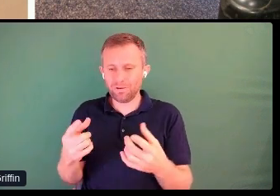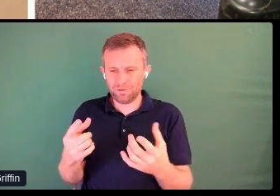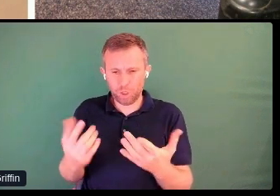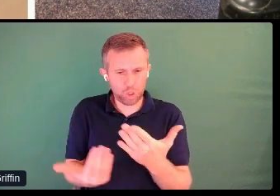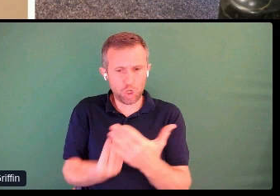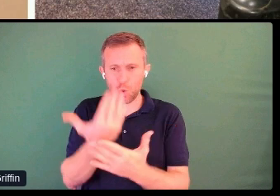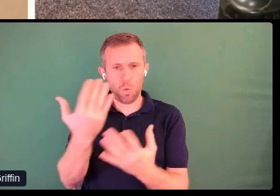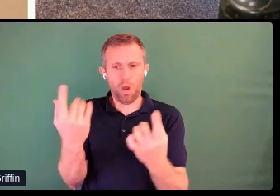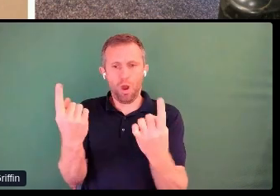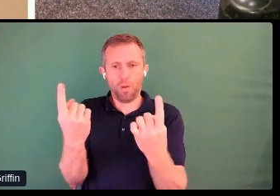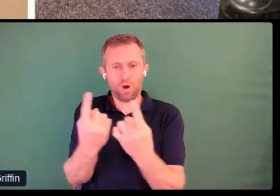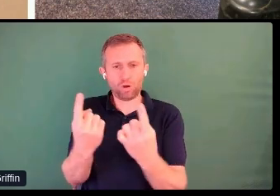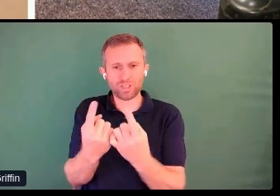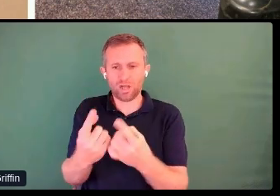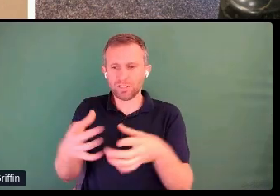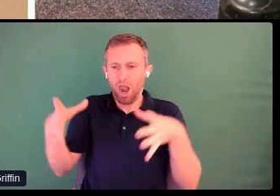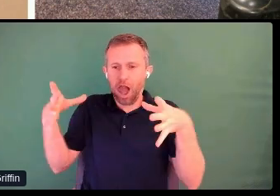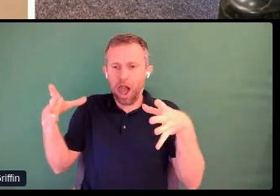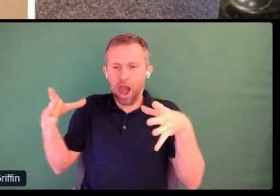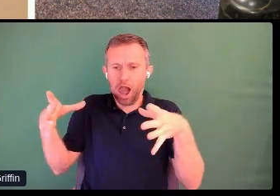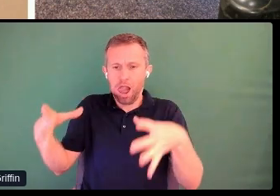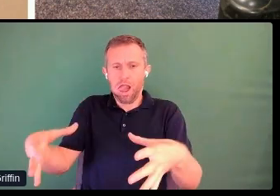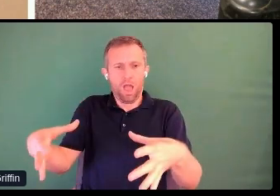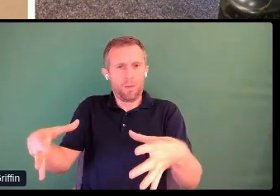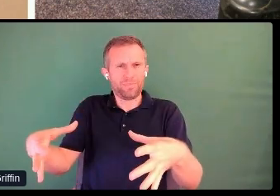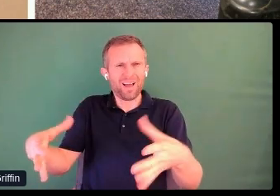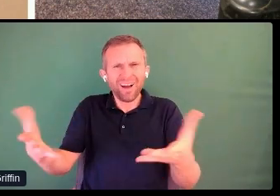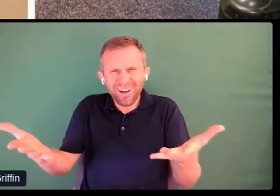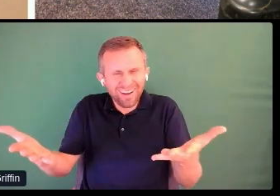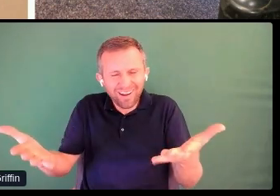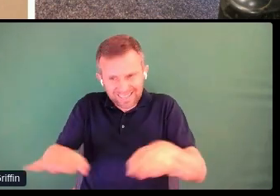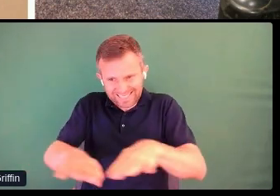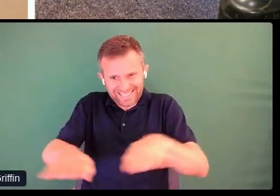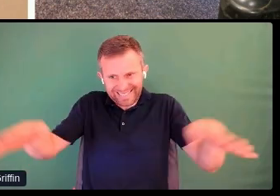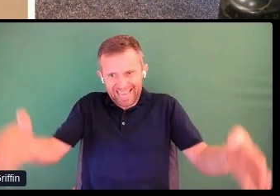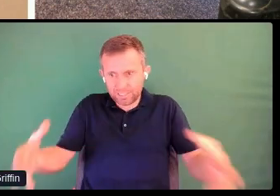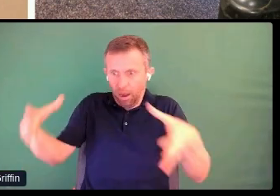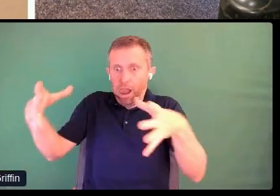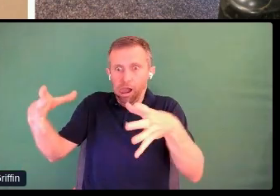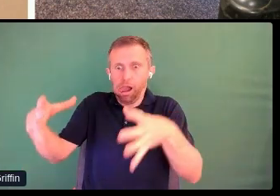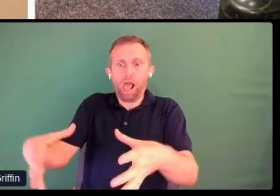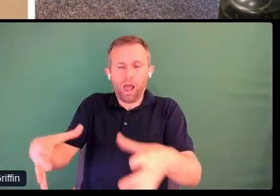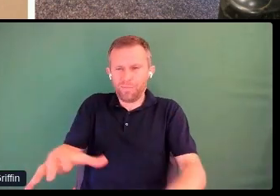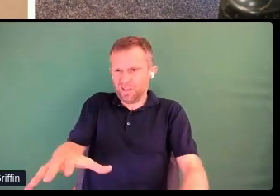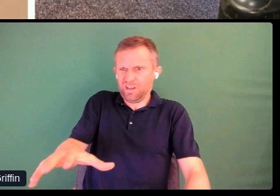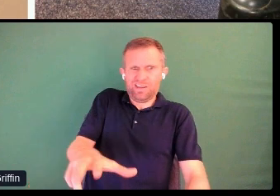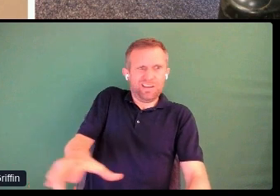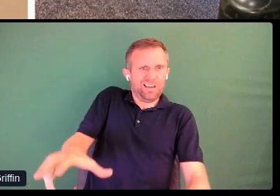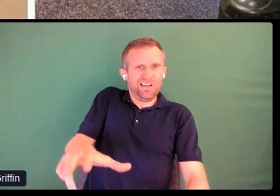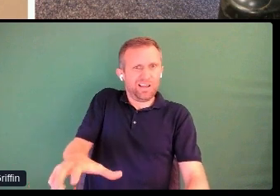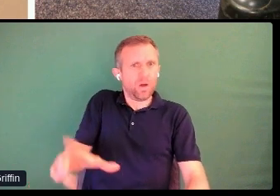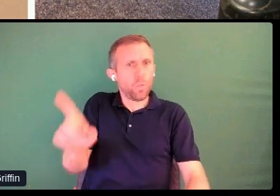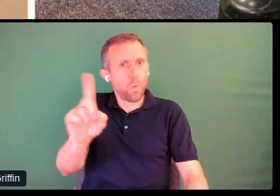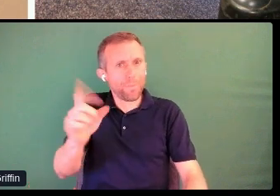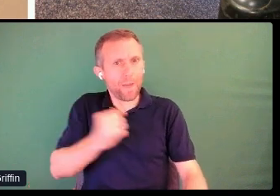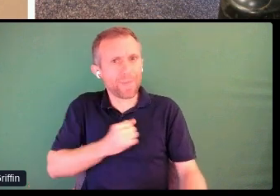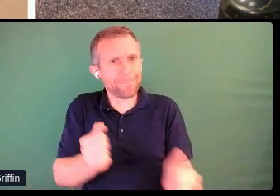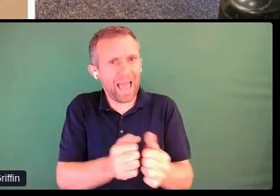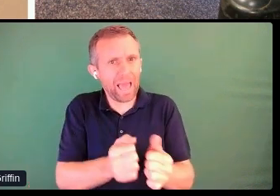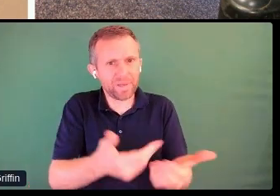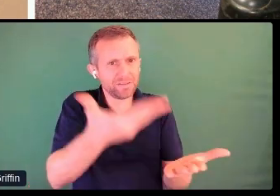setup, but also to be able to be augmented with whatever 3D printed shell someone would